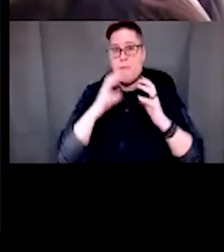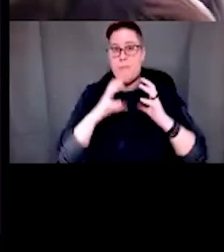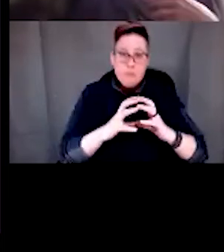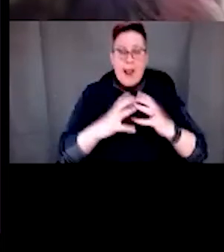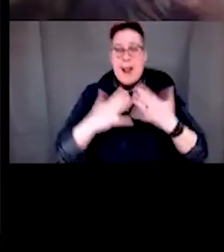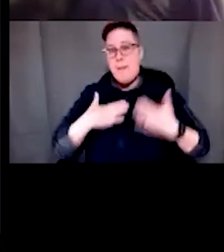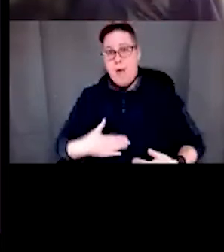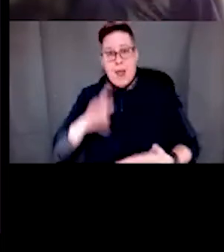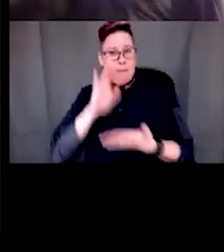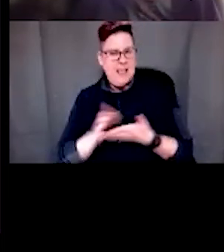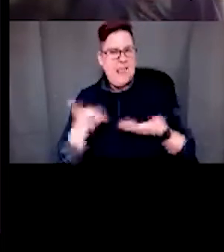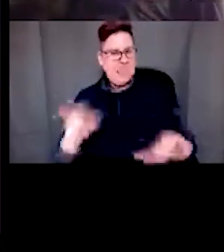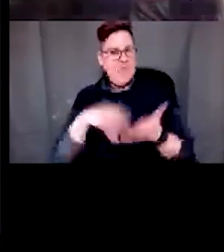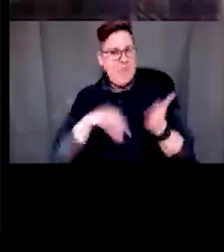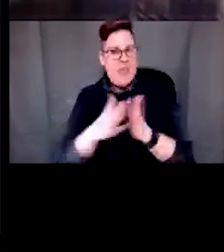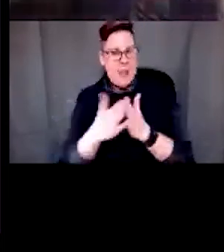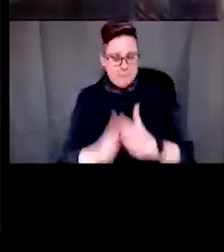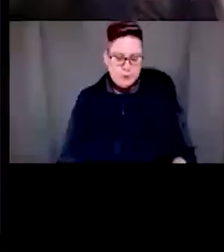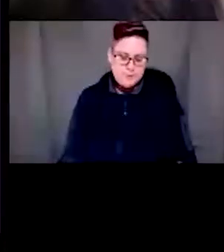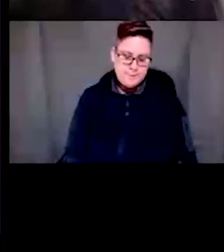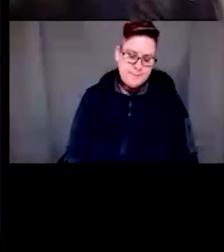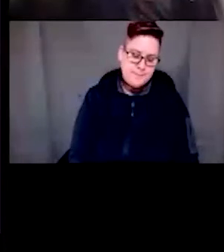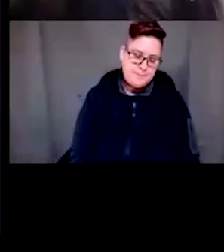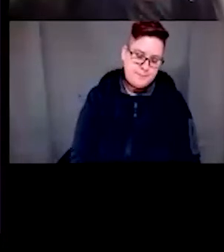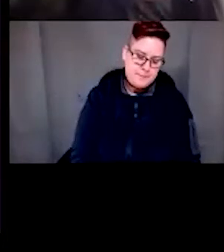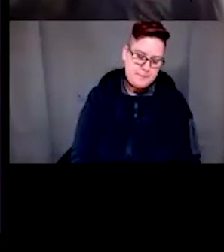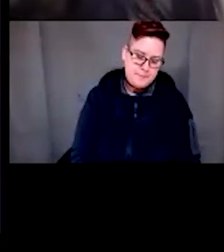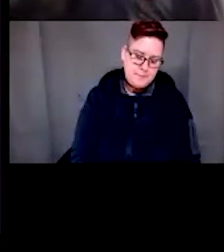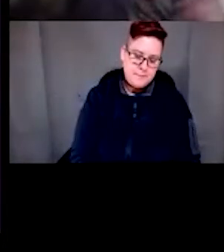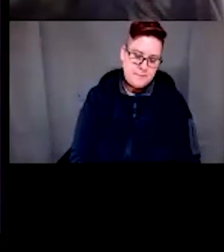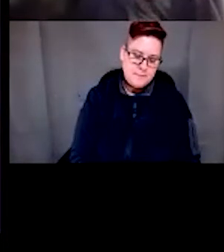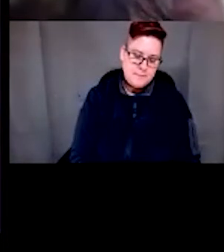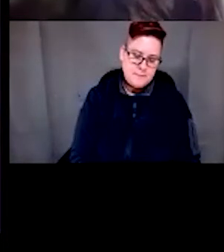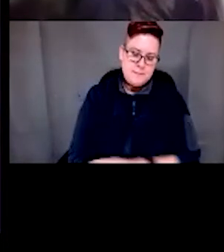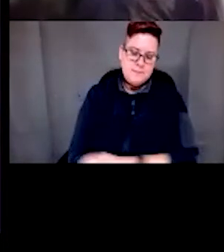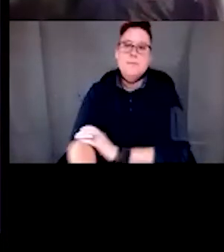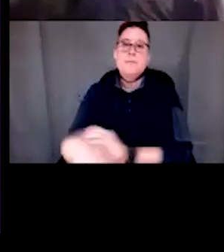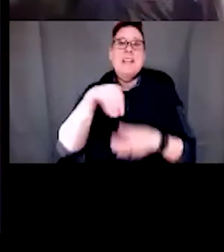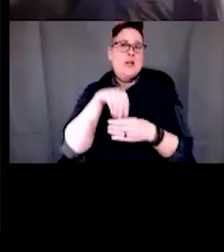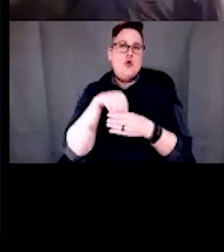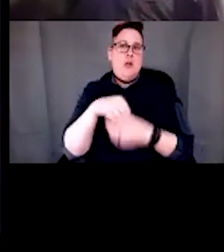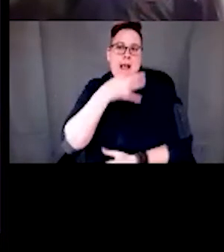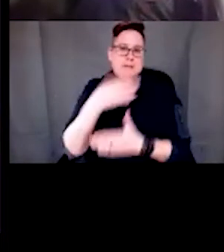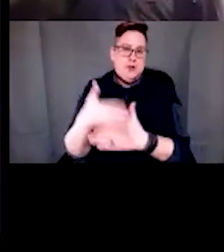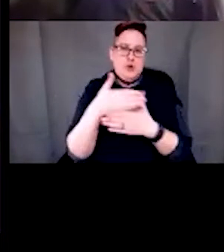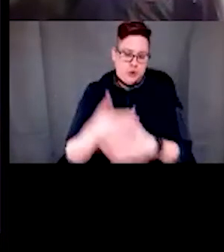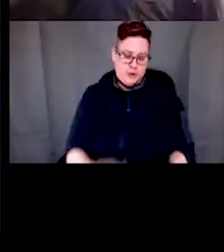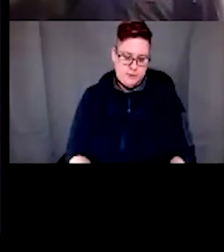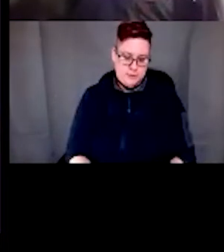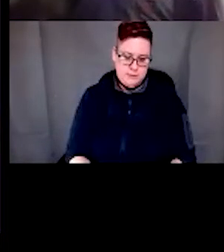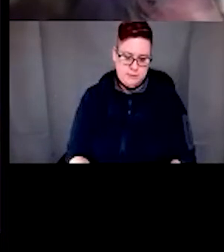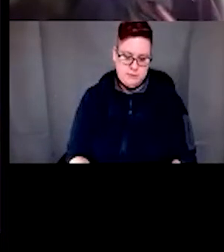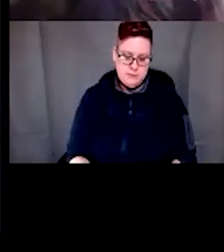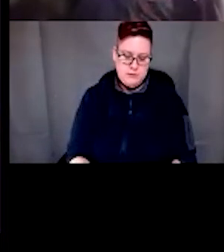beliefs. Do we have internal expertise that can be further shared? What other resources might we